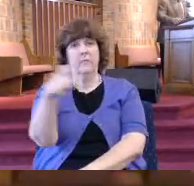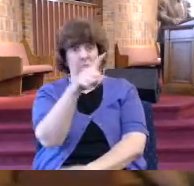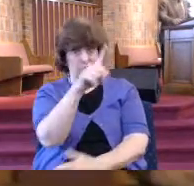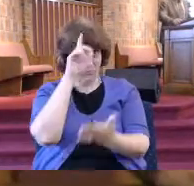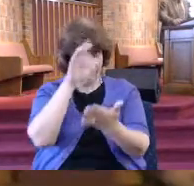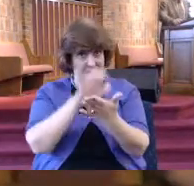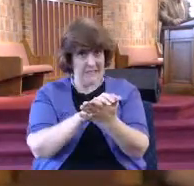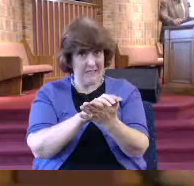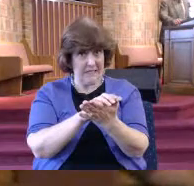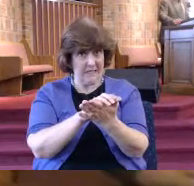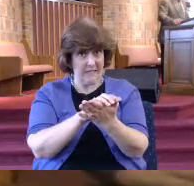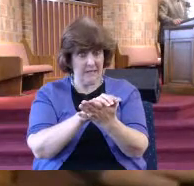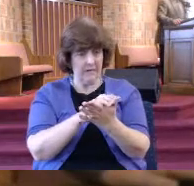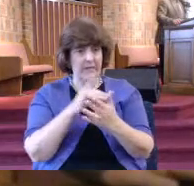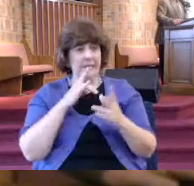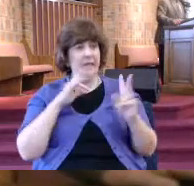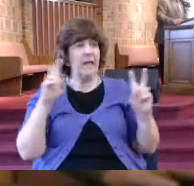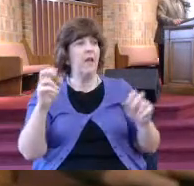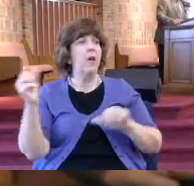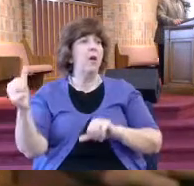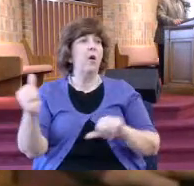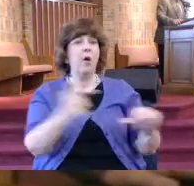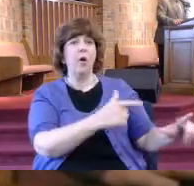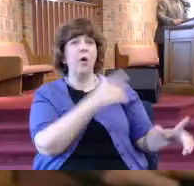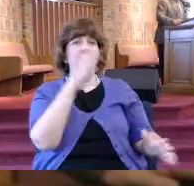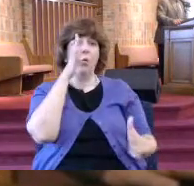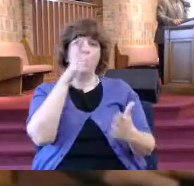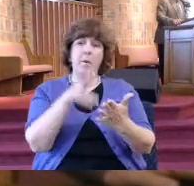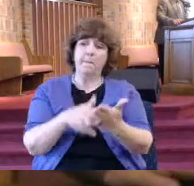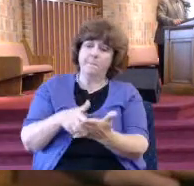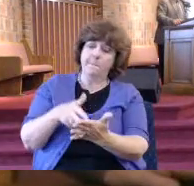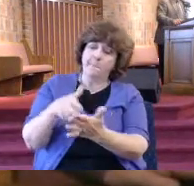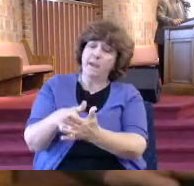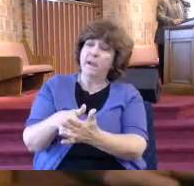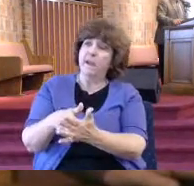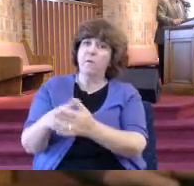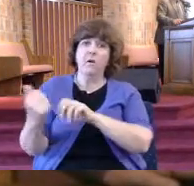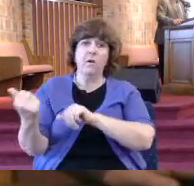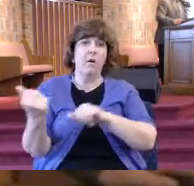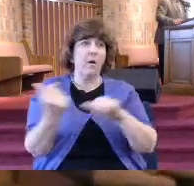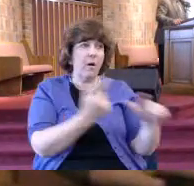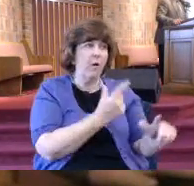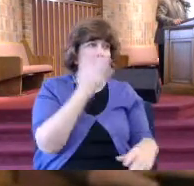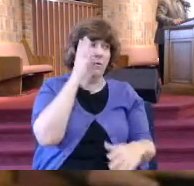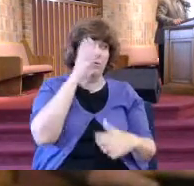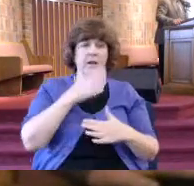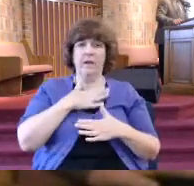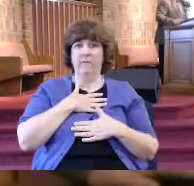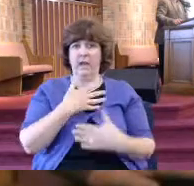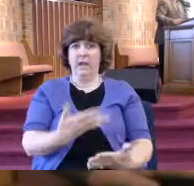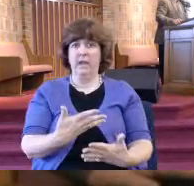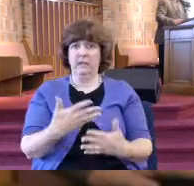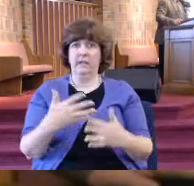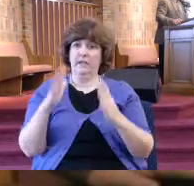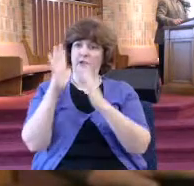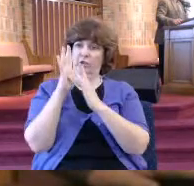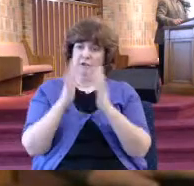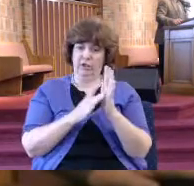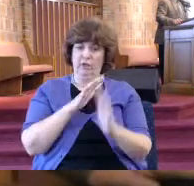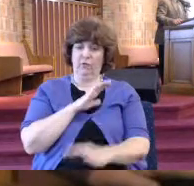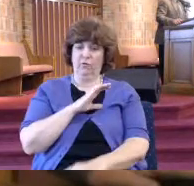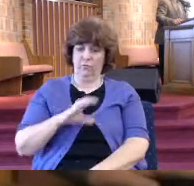That every knee should bow and every tongue should confess that Jesus Christ